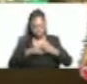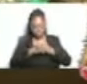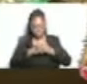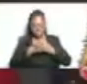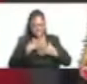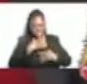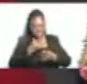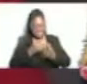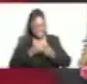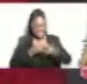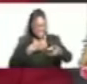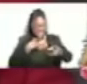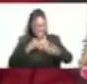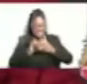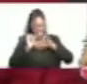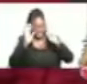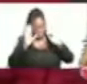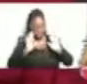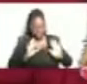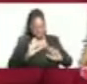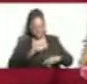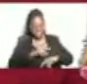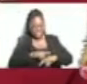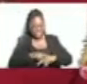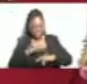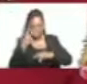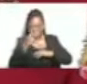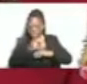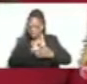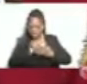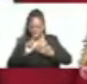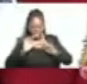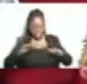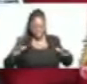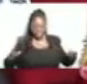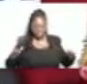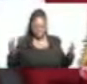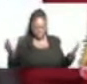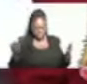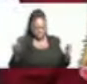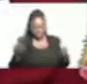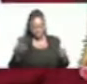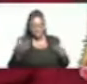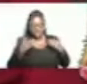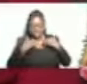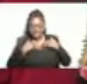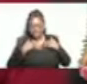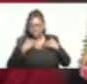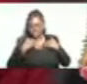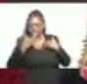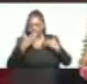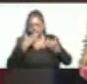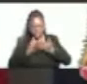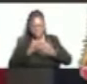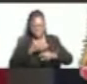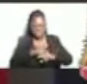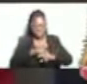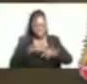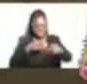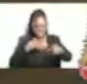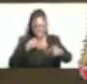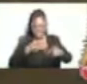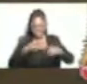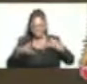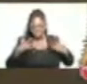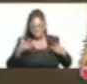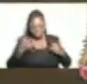idea. Of course, you can see the children, all the children there out here, and they're having a wonderful time. I am enjoying myself as